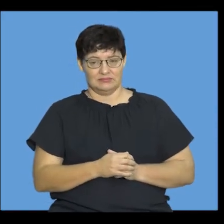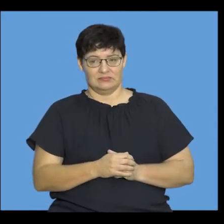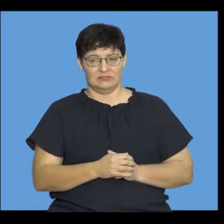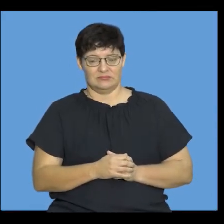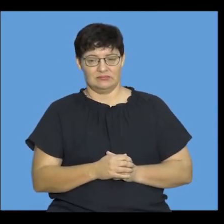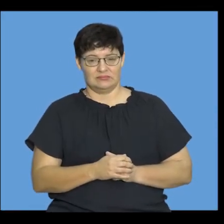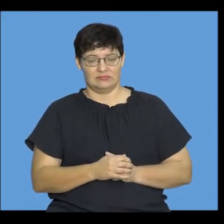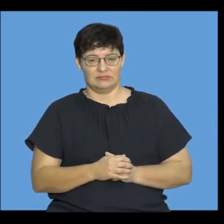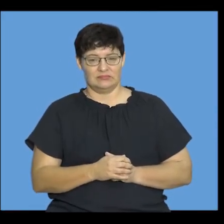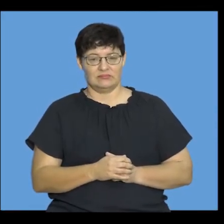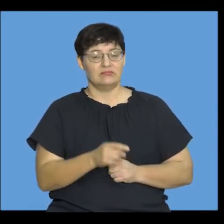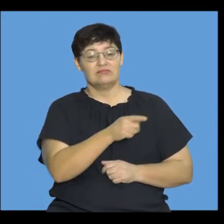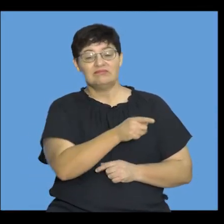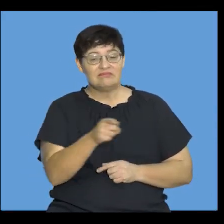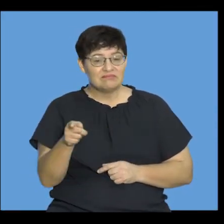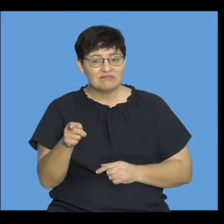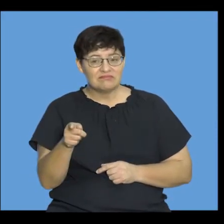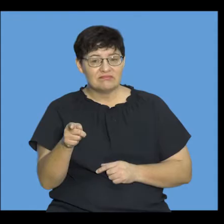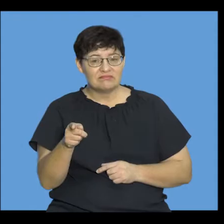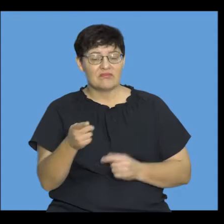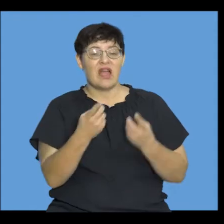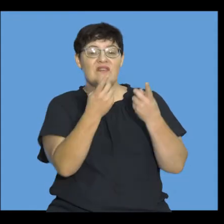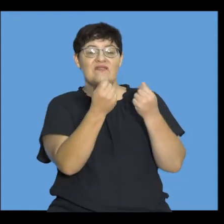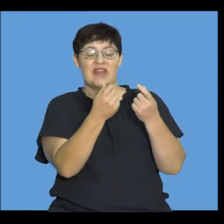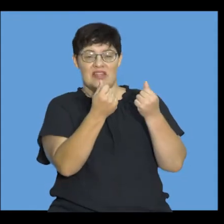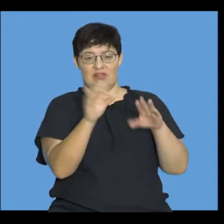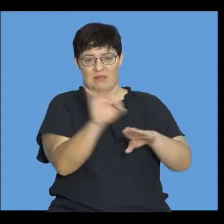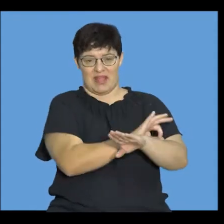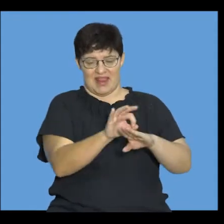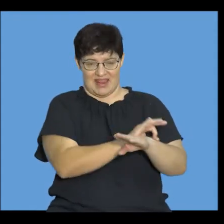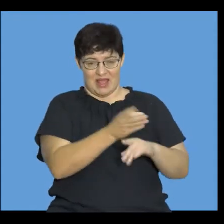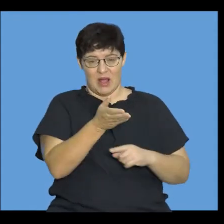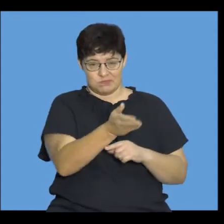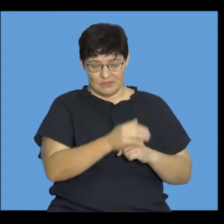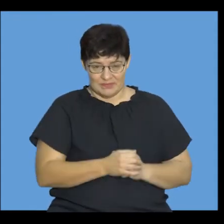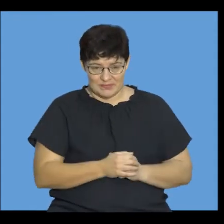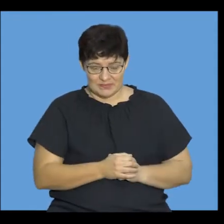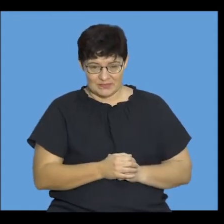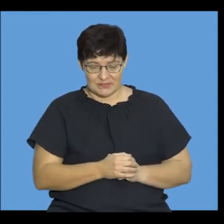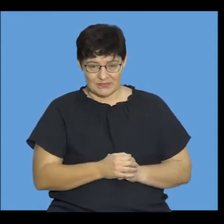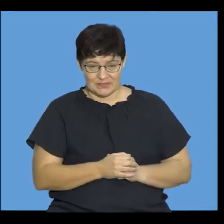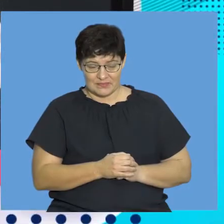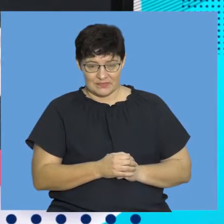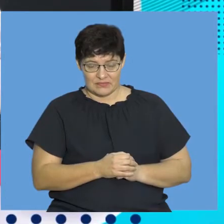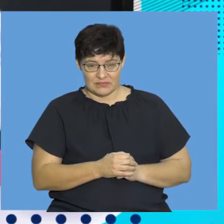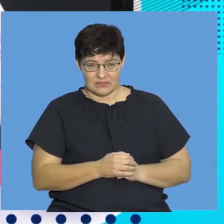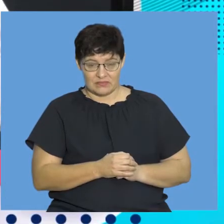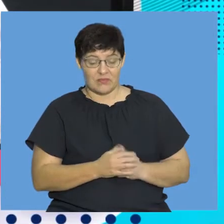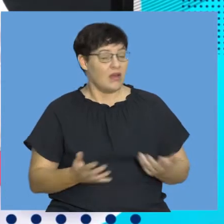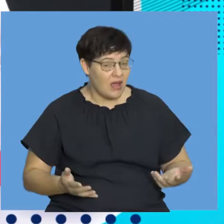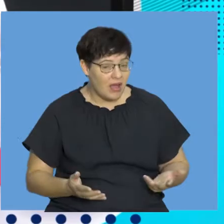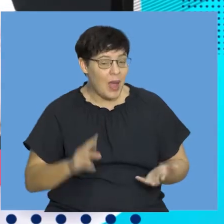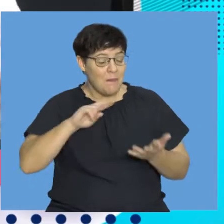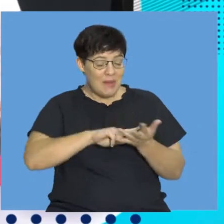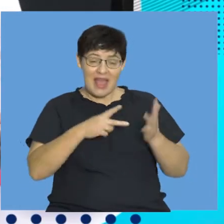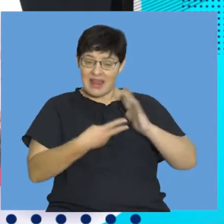this falls within the ambit of financial planning. Clearly you can see you need to have a